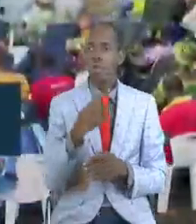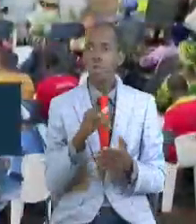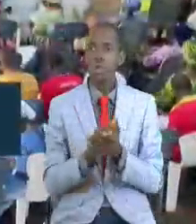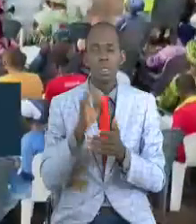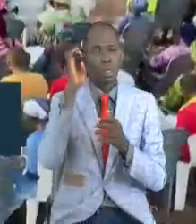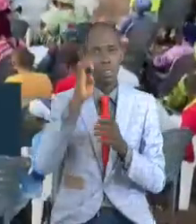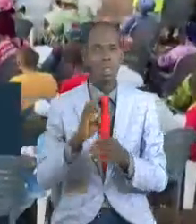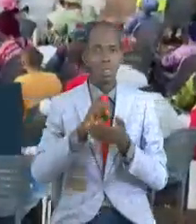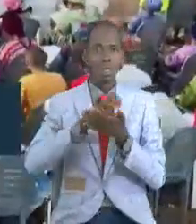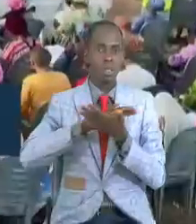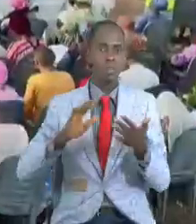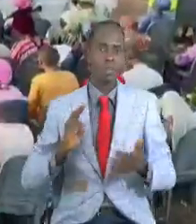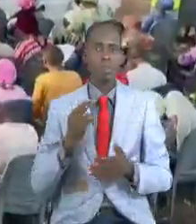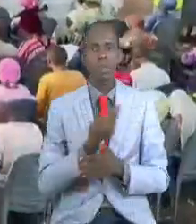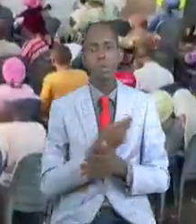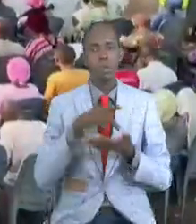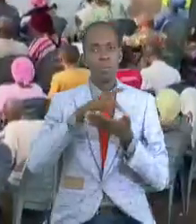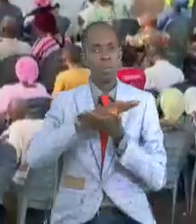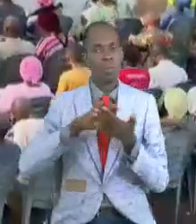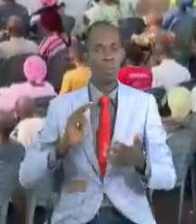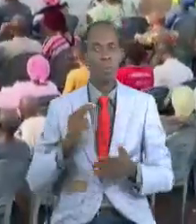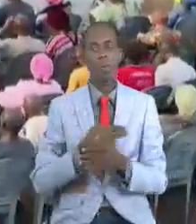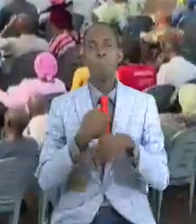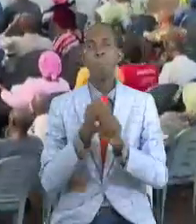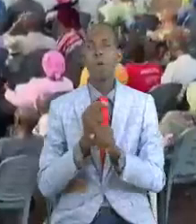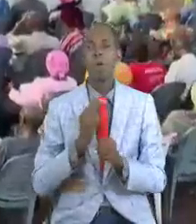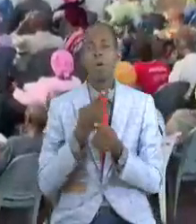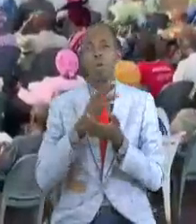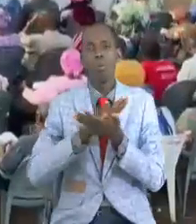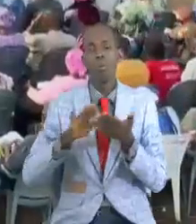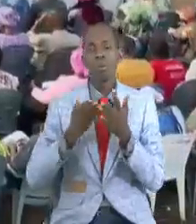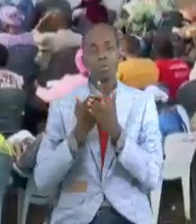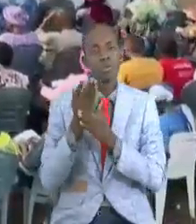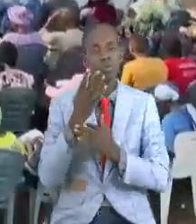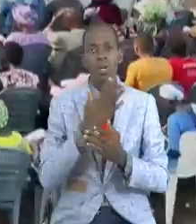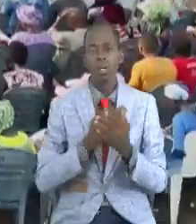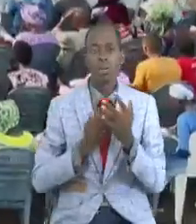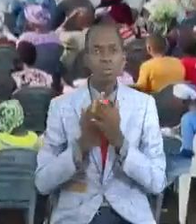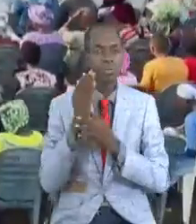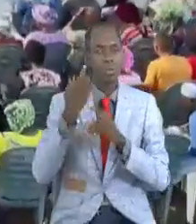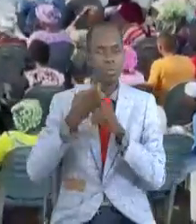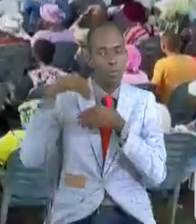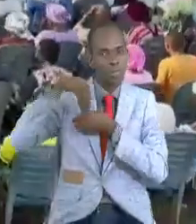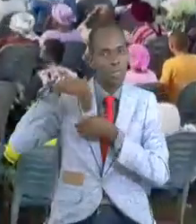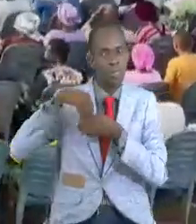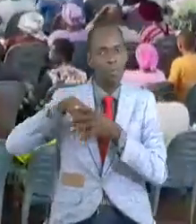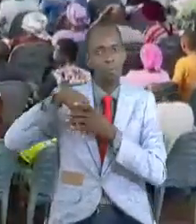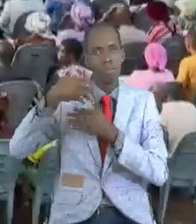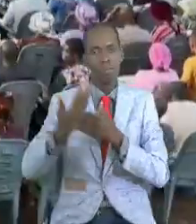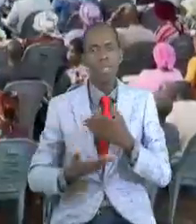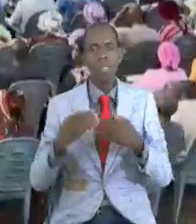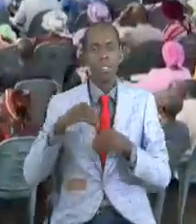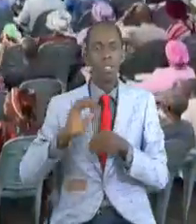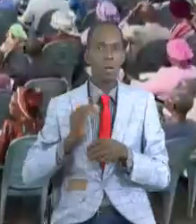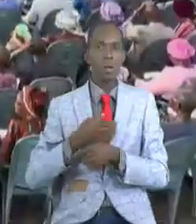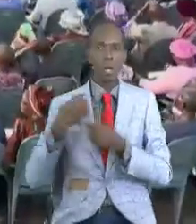He purifies us. He makes us holy through and through, on the inside, in our heart, and then it shows